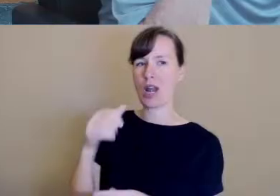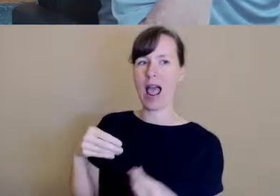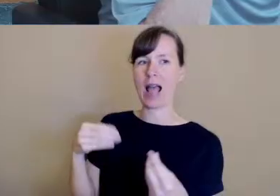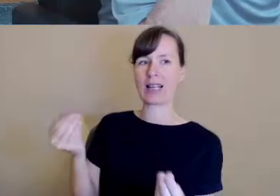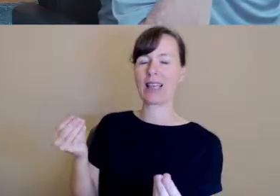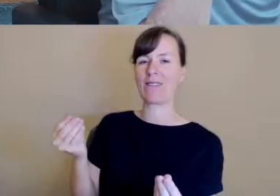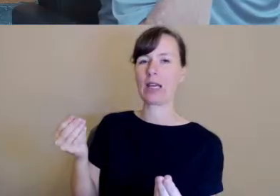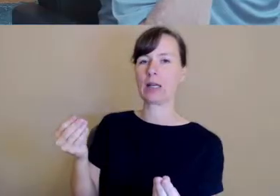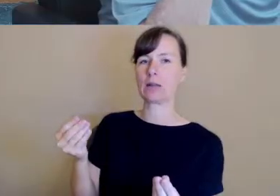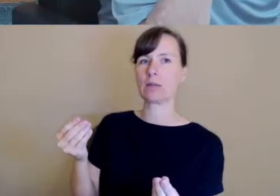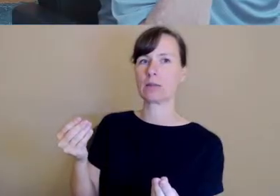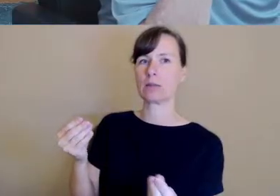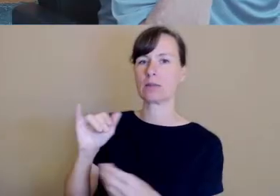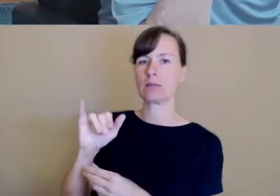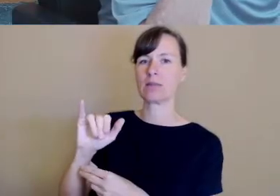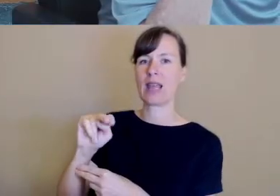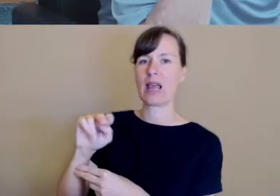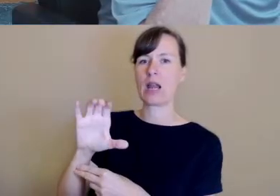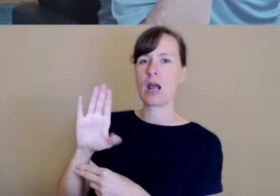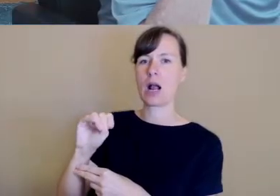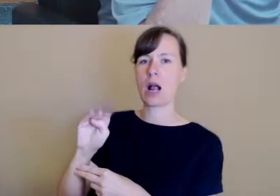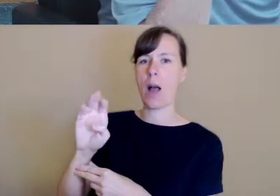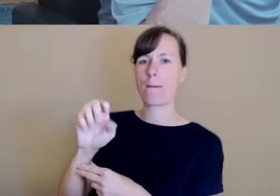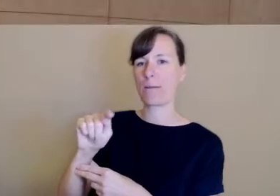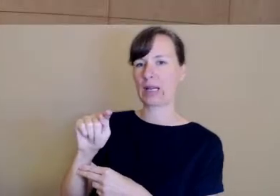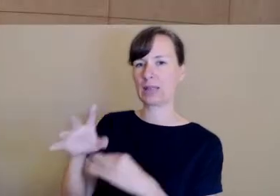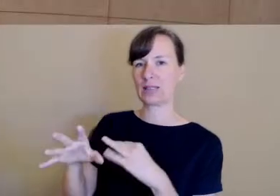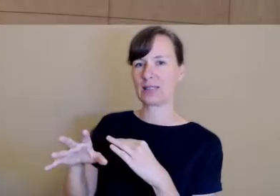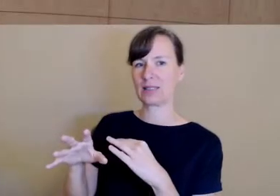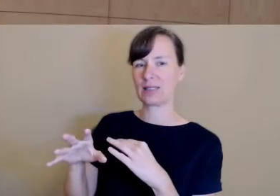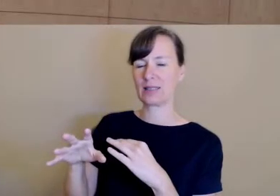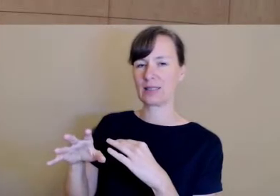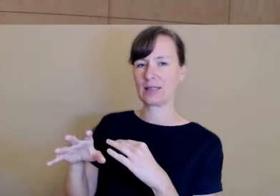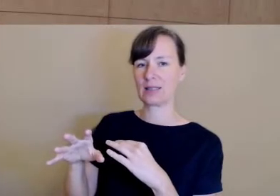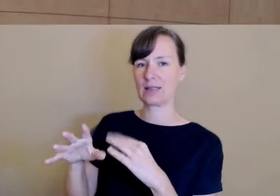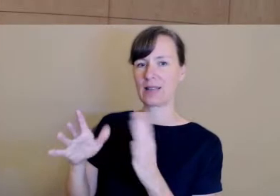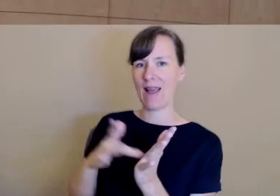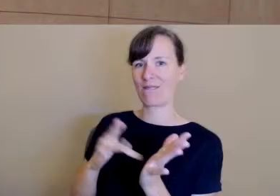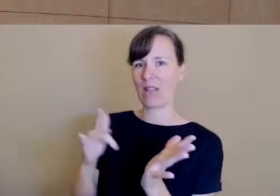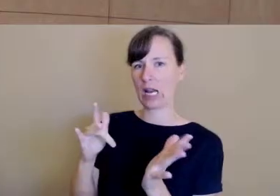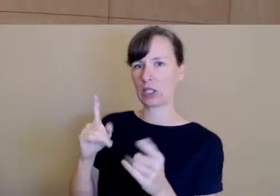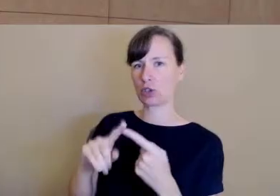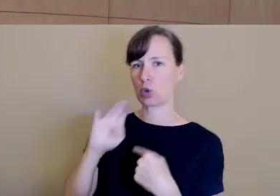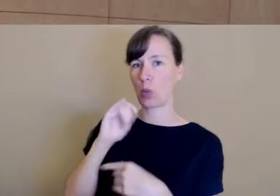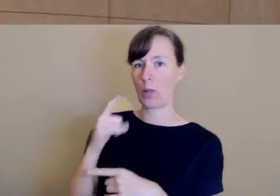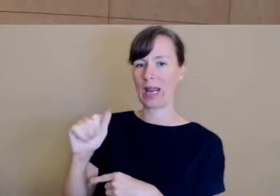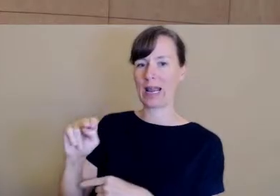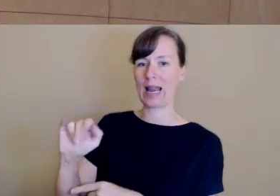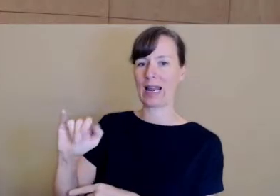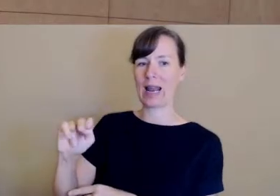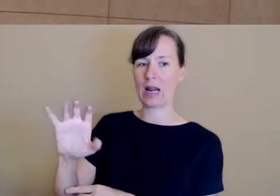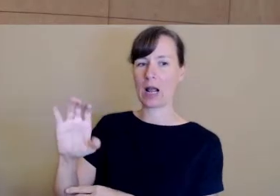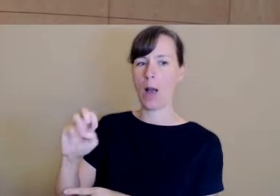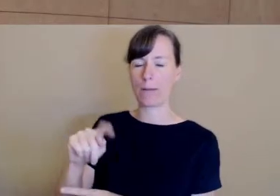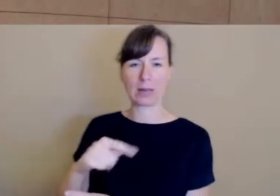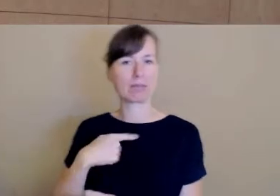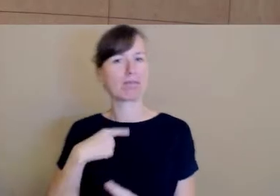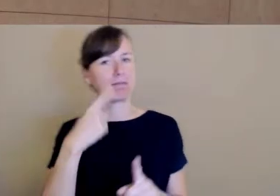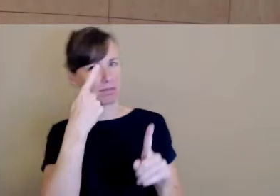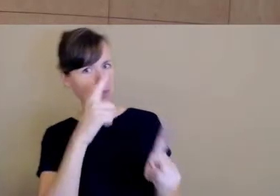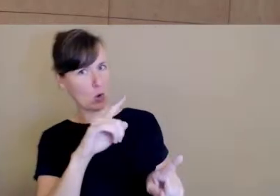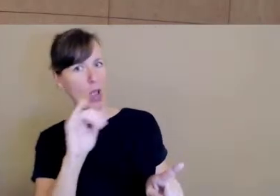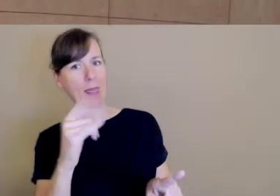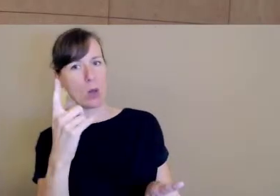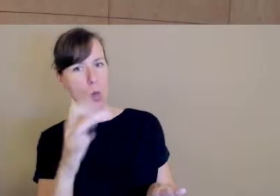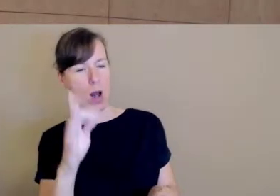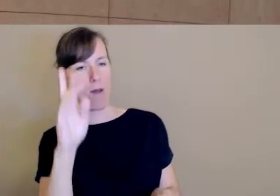advantage to being an incumbent. I agree with you. That was one of the justifications for the 90-day cooling off period. Yeah,